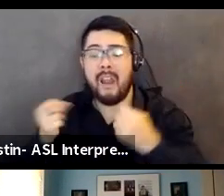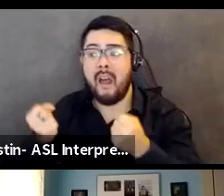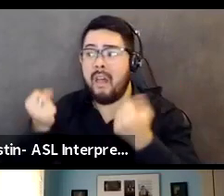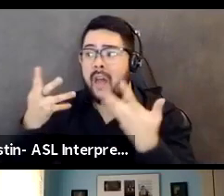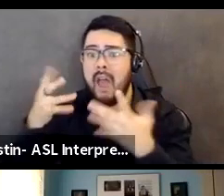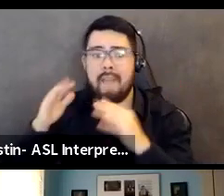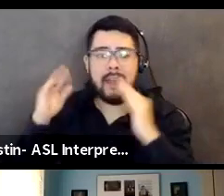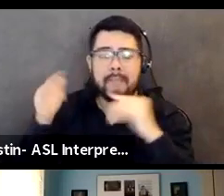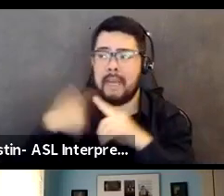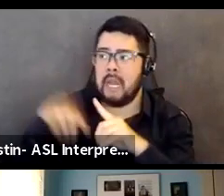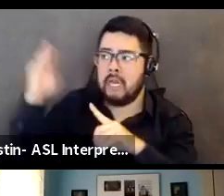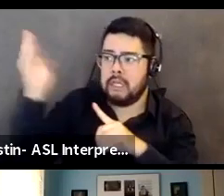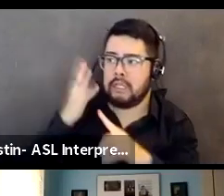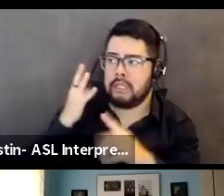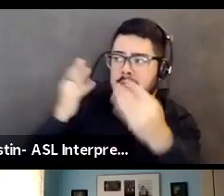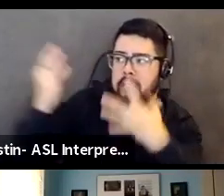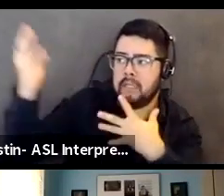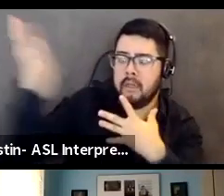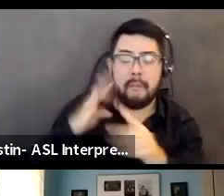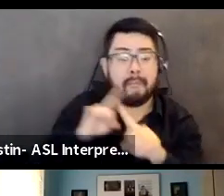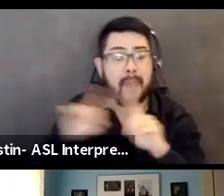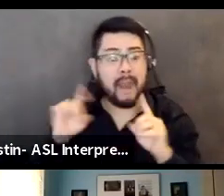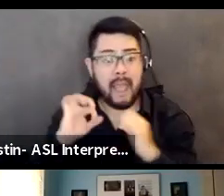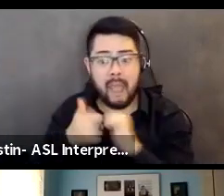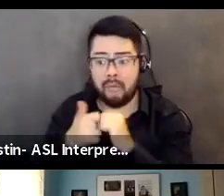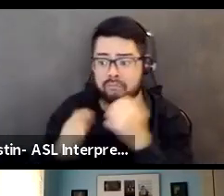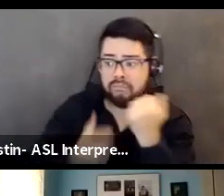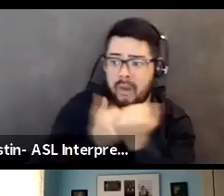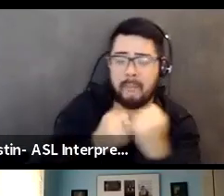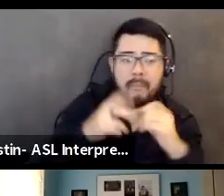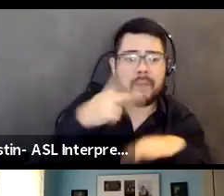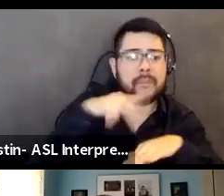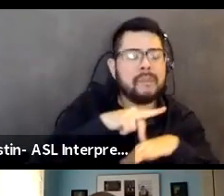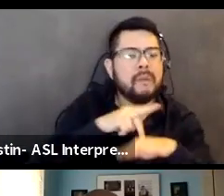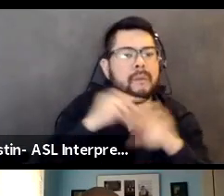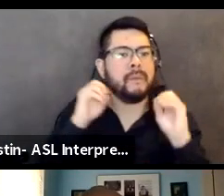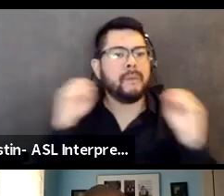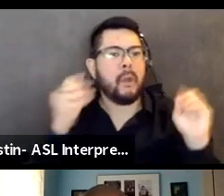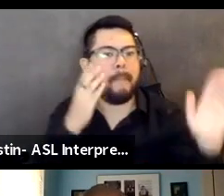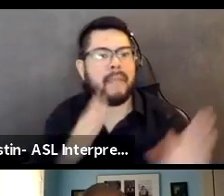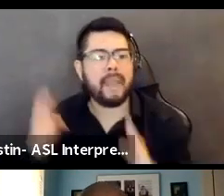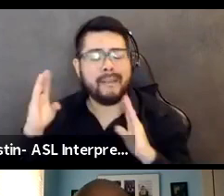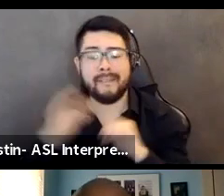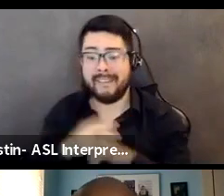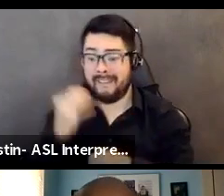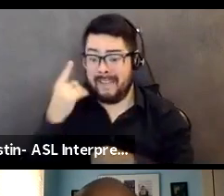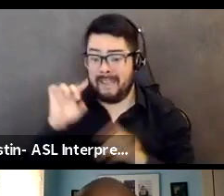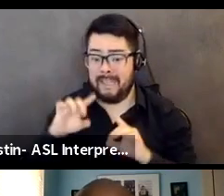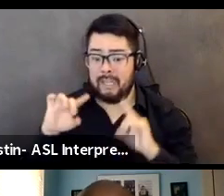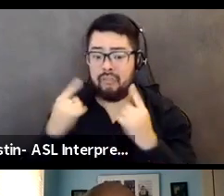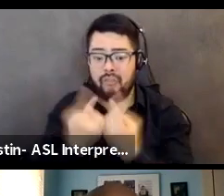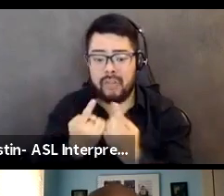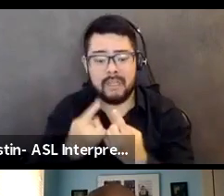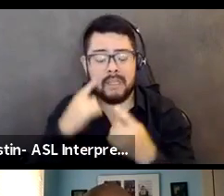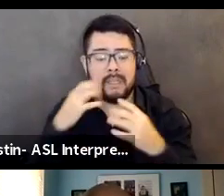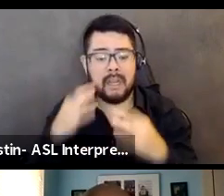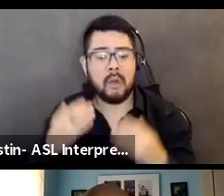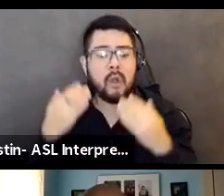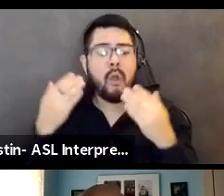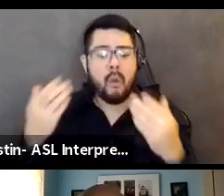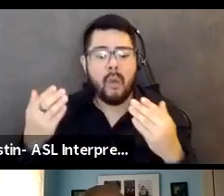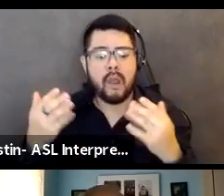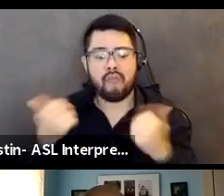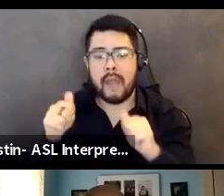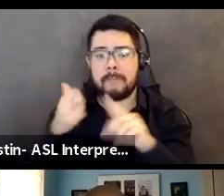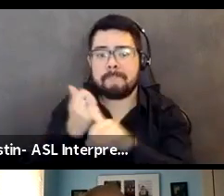without actual supporting logistics while the district took months to roll out this haphazard source assortment of